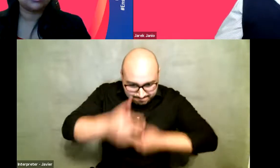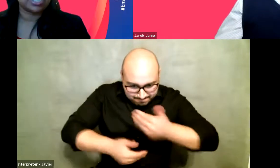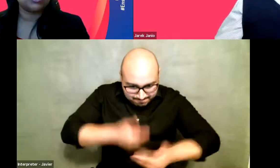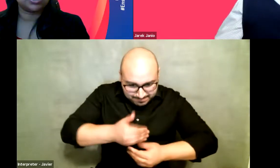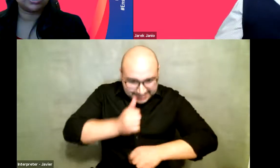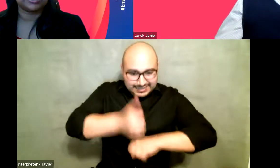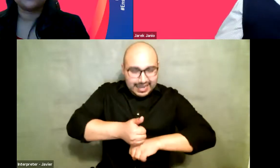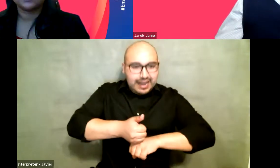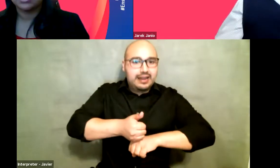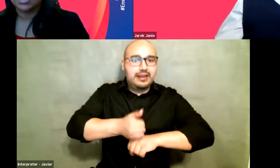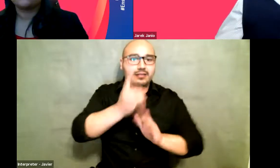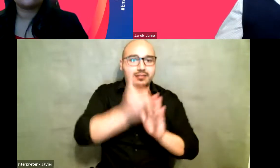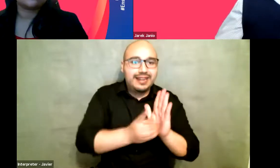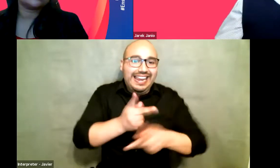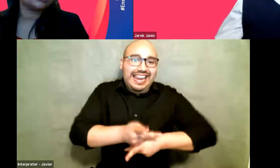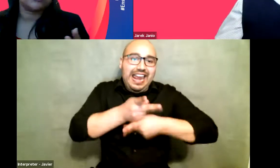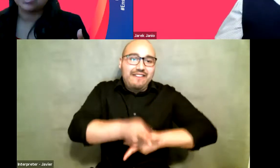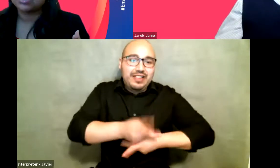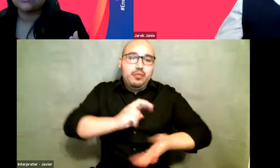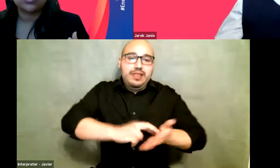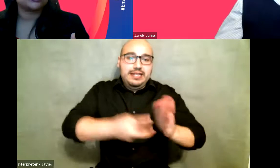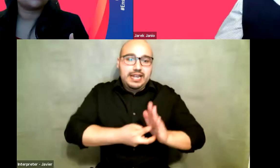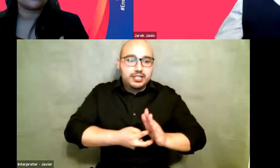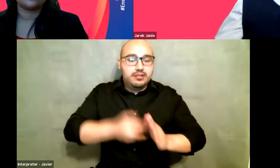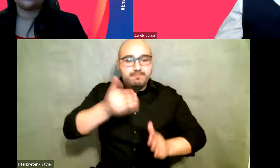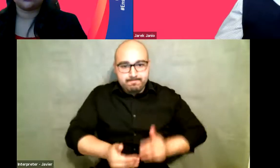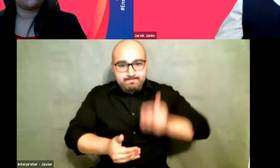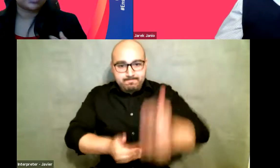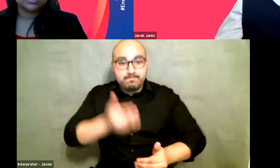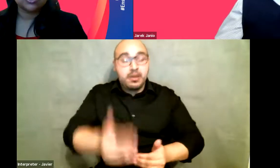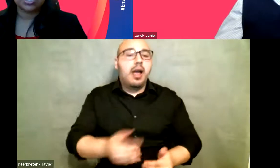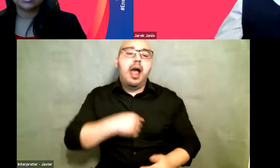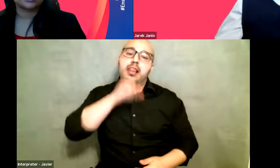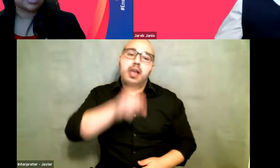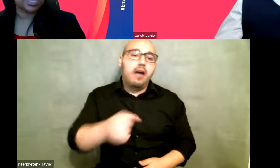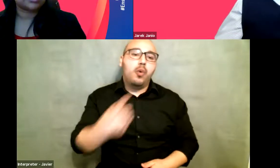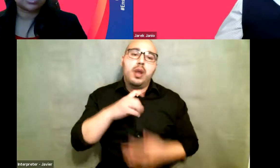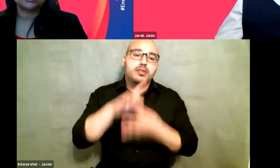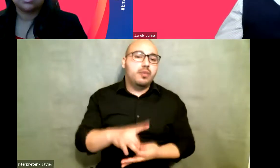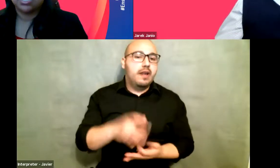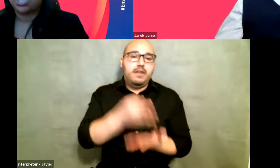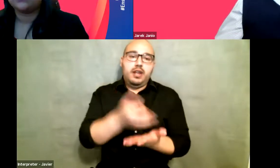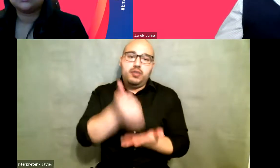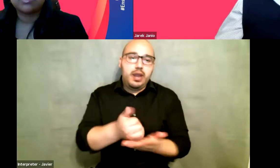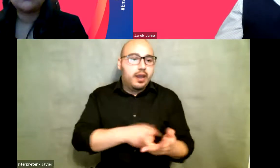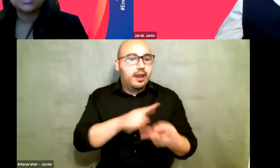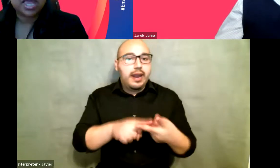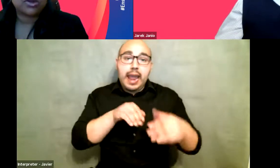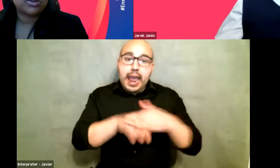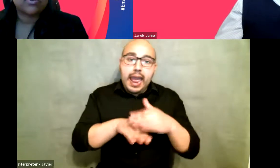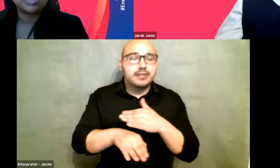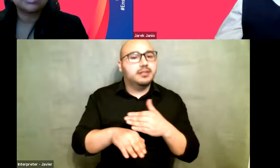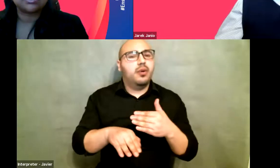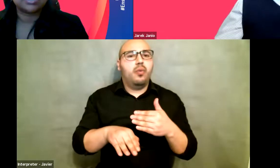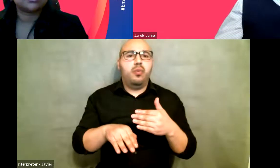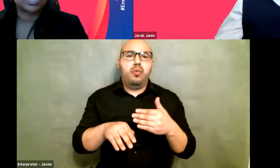and intentionally? And then, of course, I love the question around, financial aid and access. This is a big